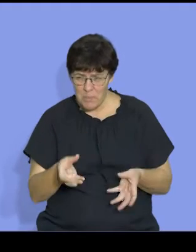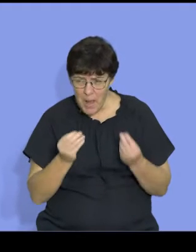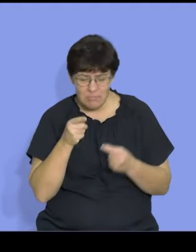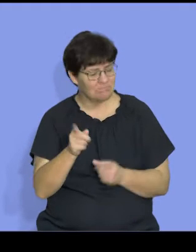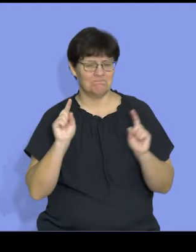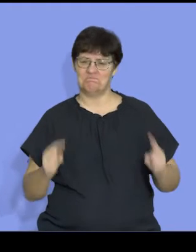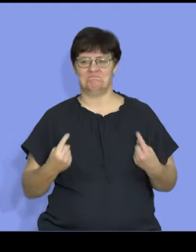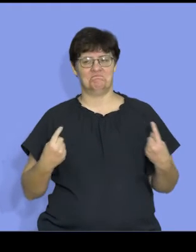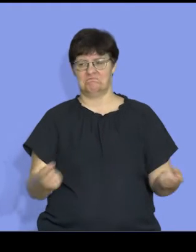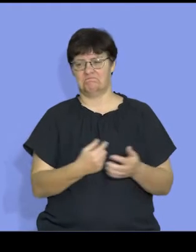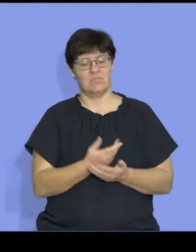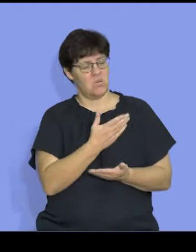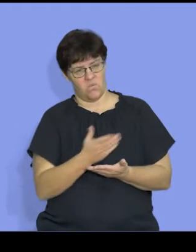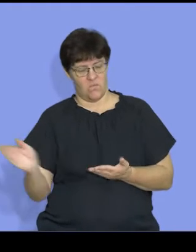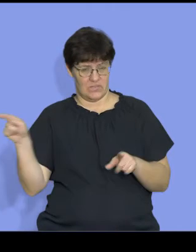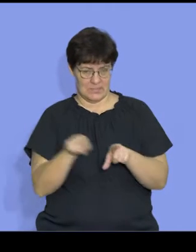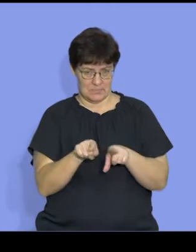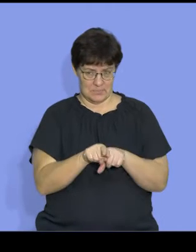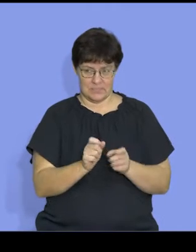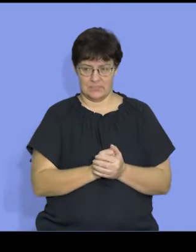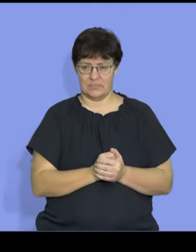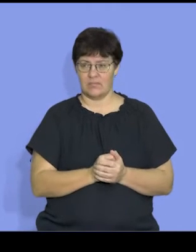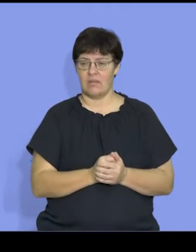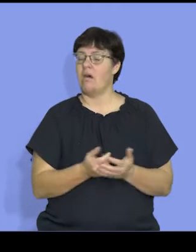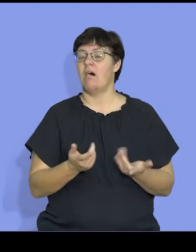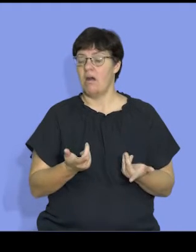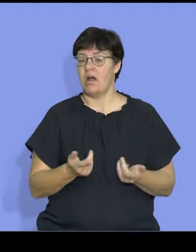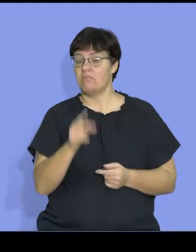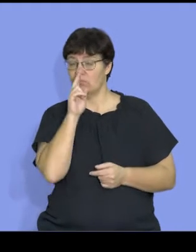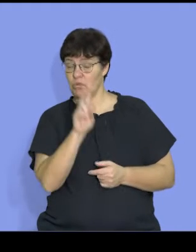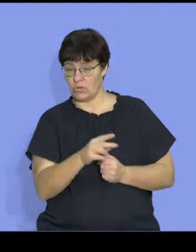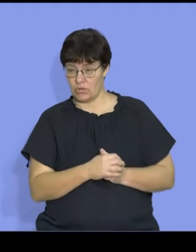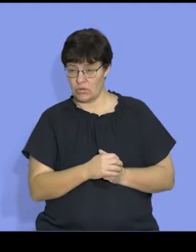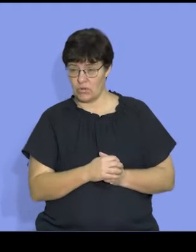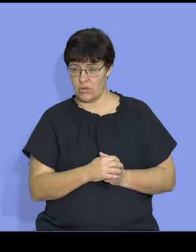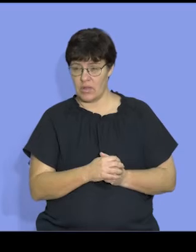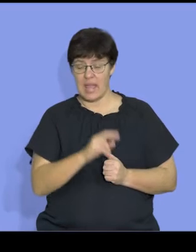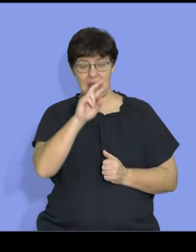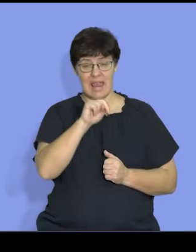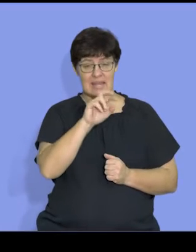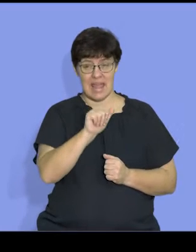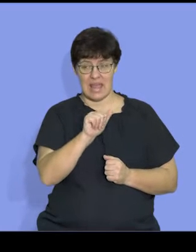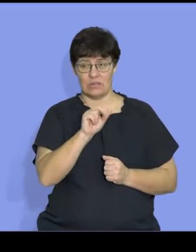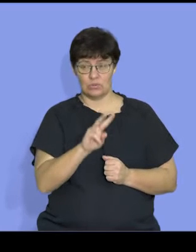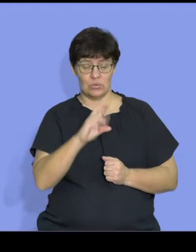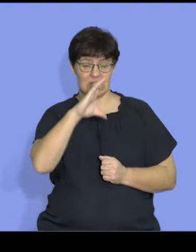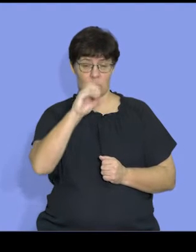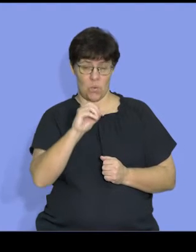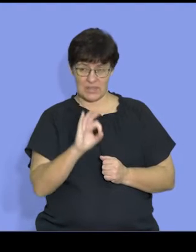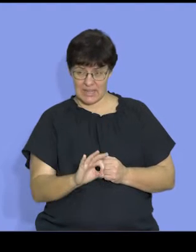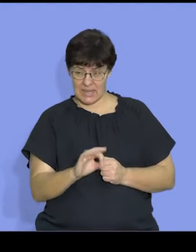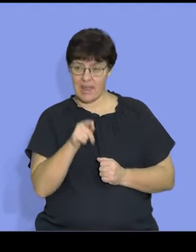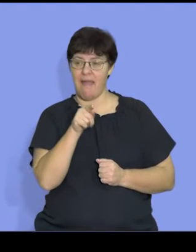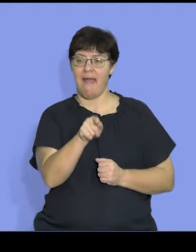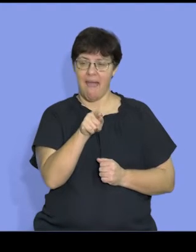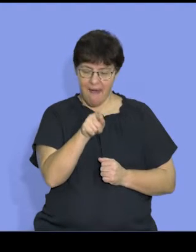right? So we'll remove that option as well, right? And then also, if you look at the remaining option, which most likely is the correct answer, this